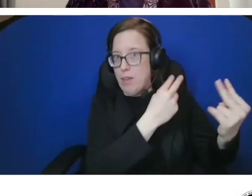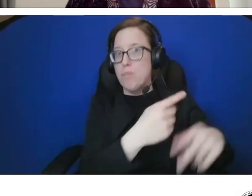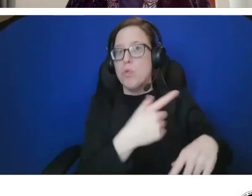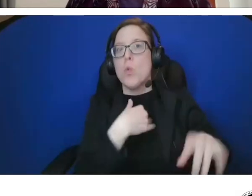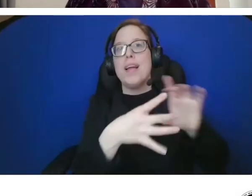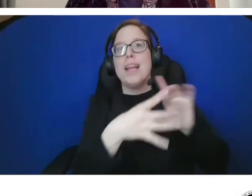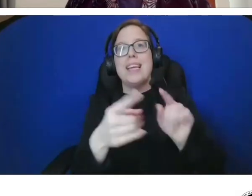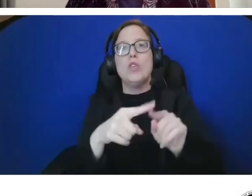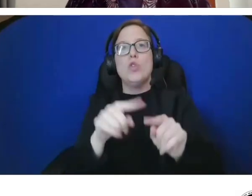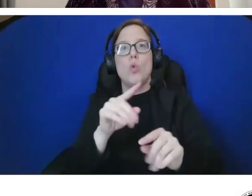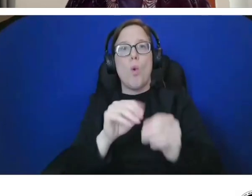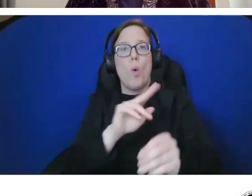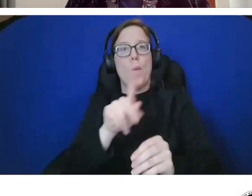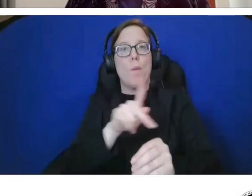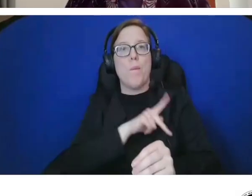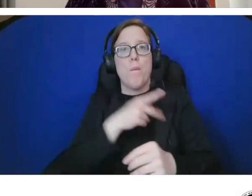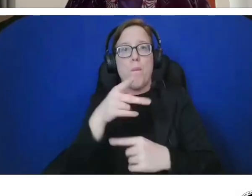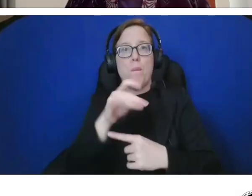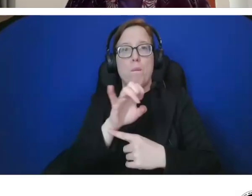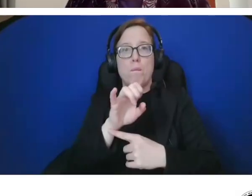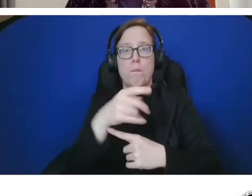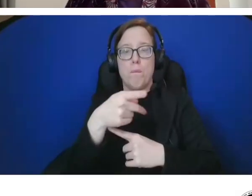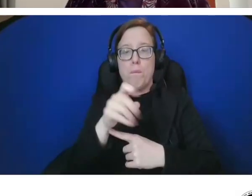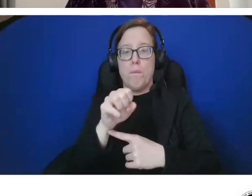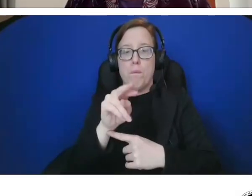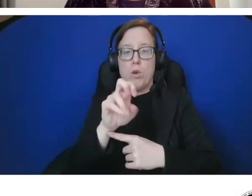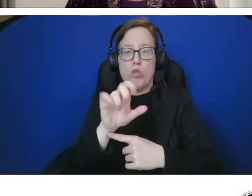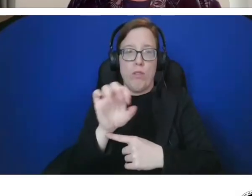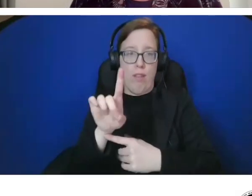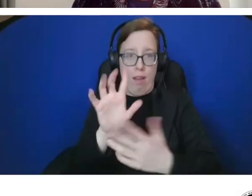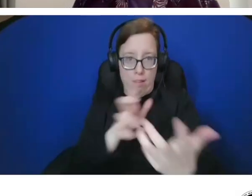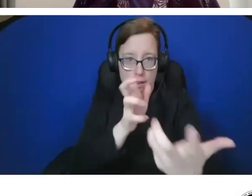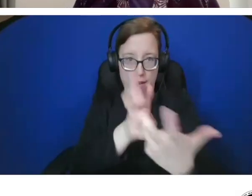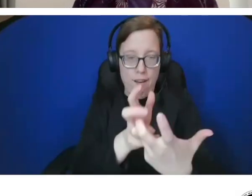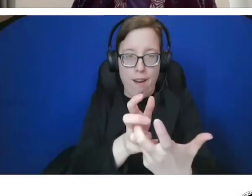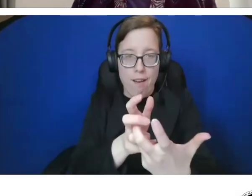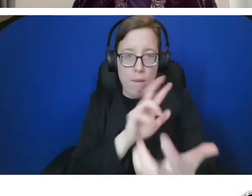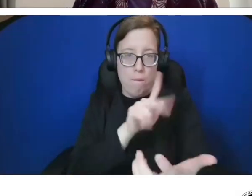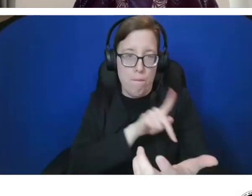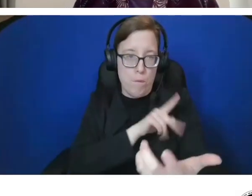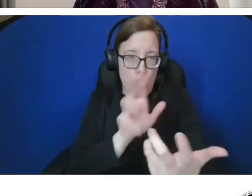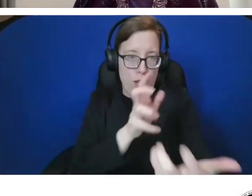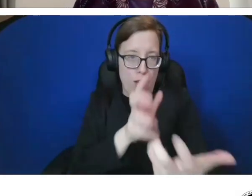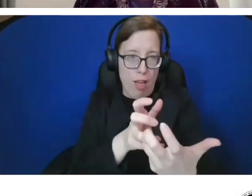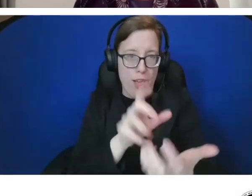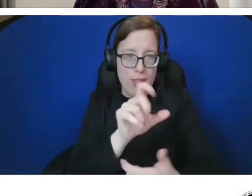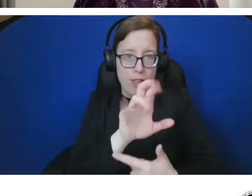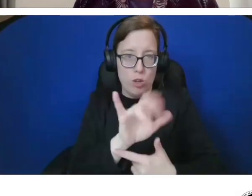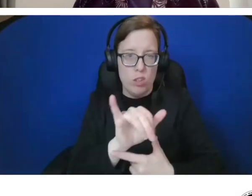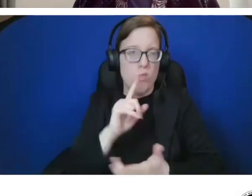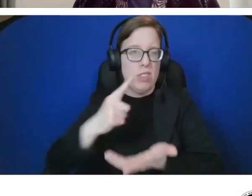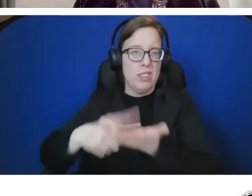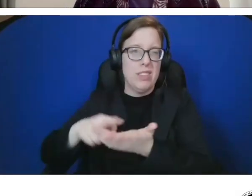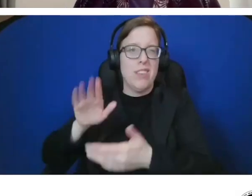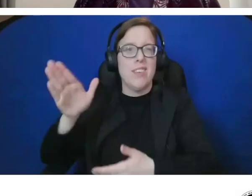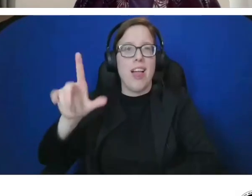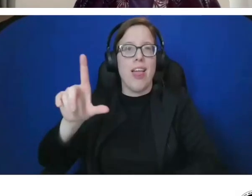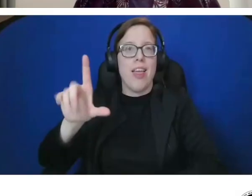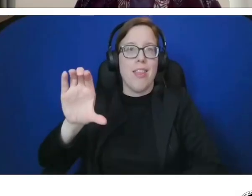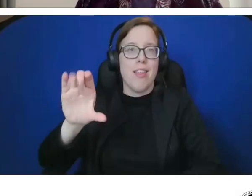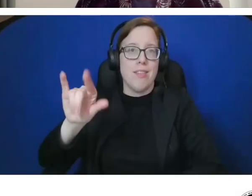we link to personalized literacy, and I'll touch on that a little bit as we get into those classic lessons.